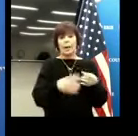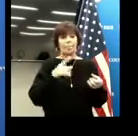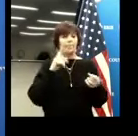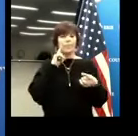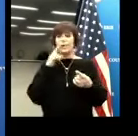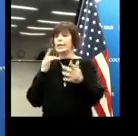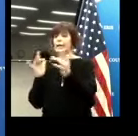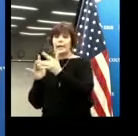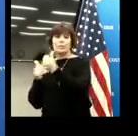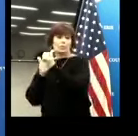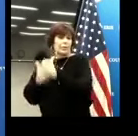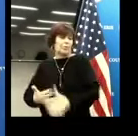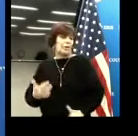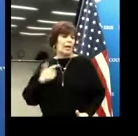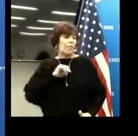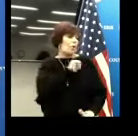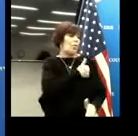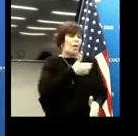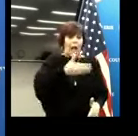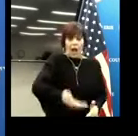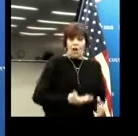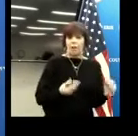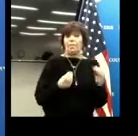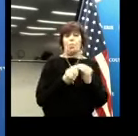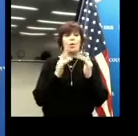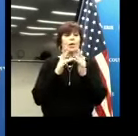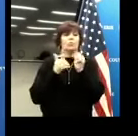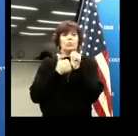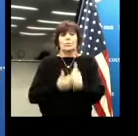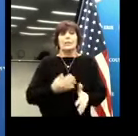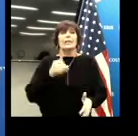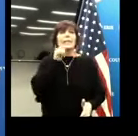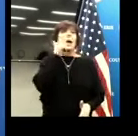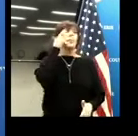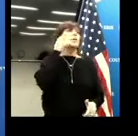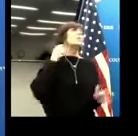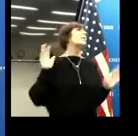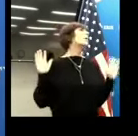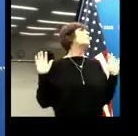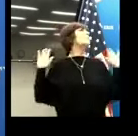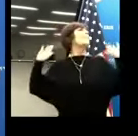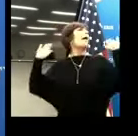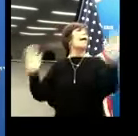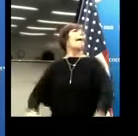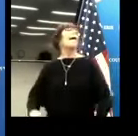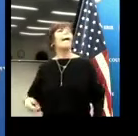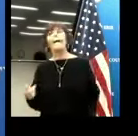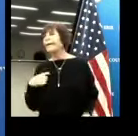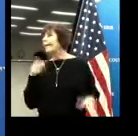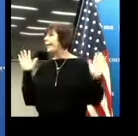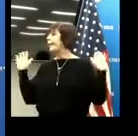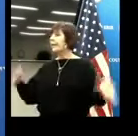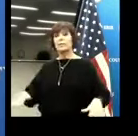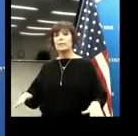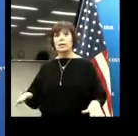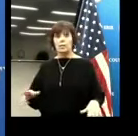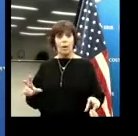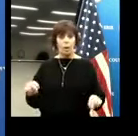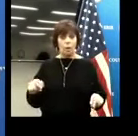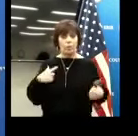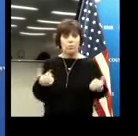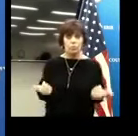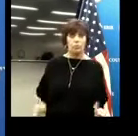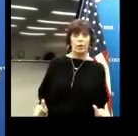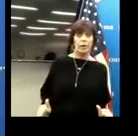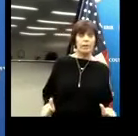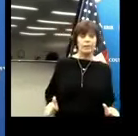I've authorized the hiring of more contact tracers. It's not from a lack of saying, oh, we're not going to spend our way. We're just going to forget about it and I'm not going to